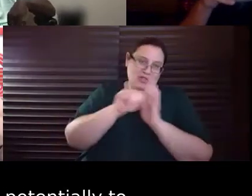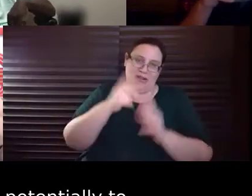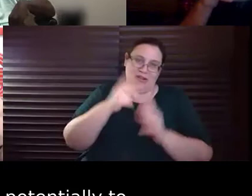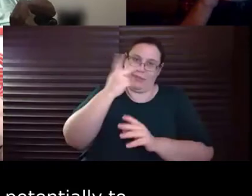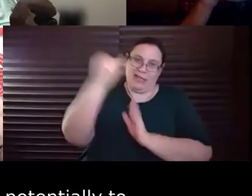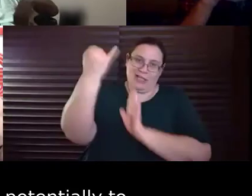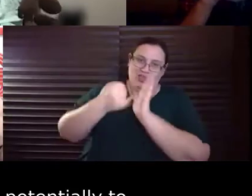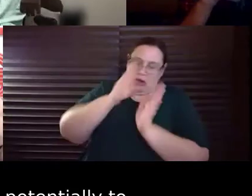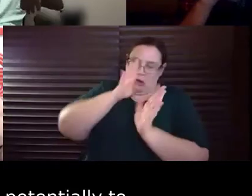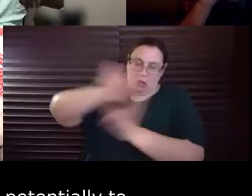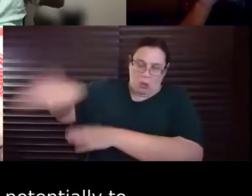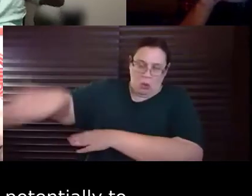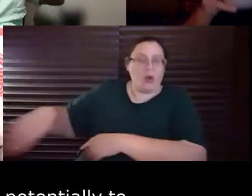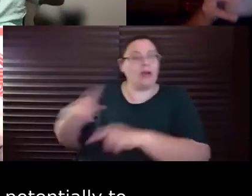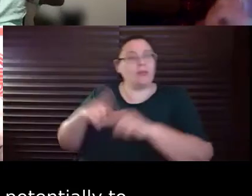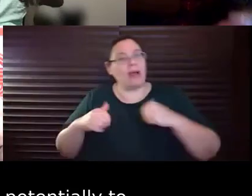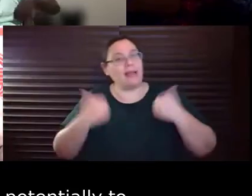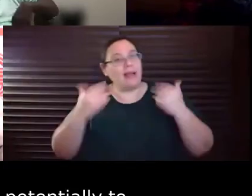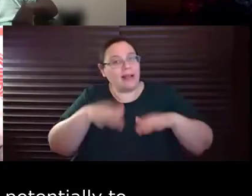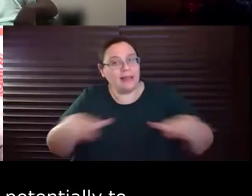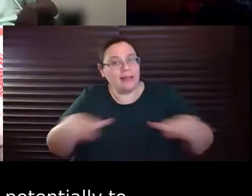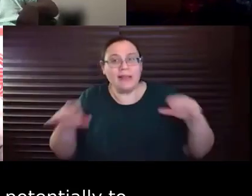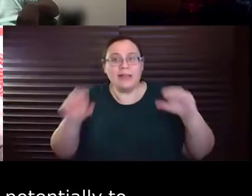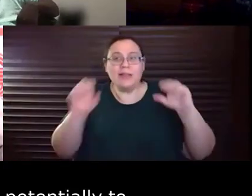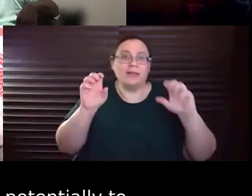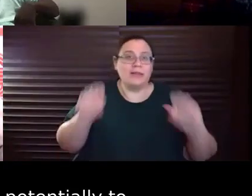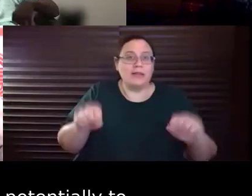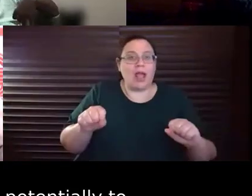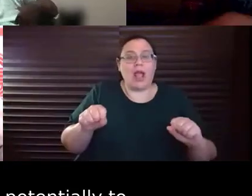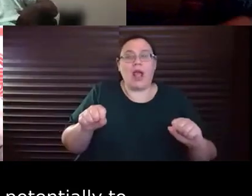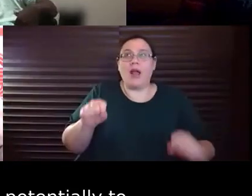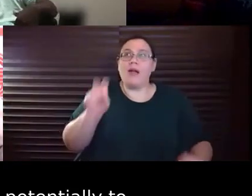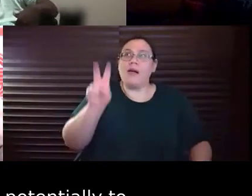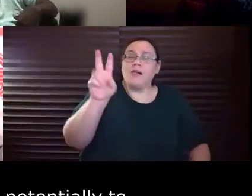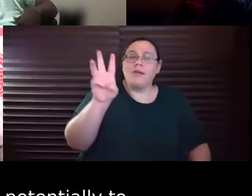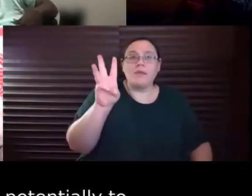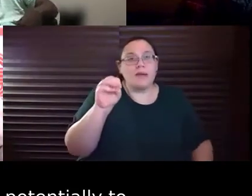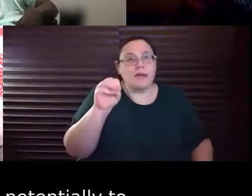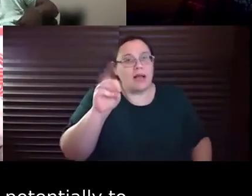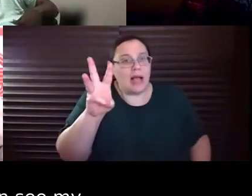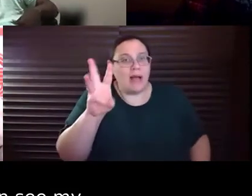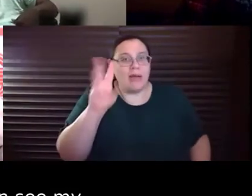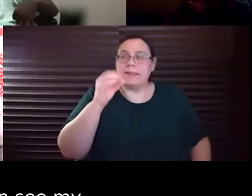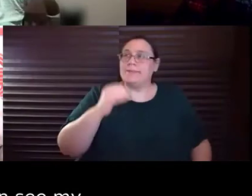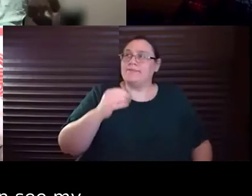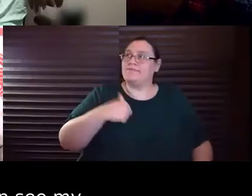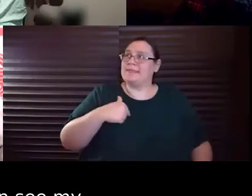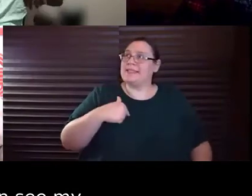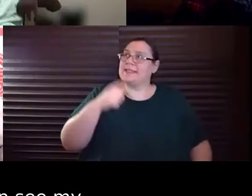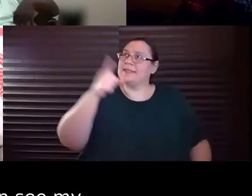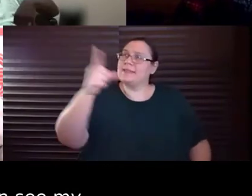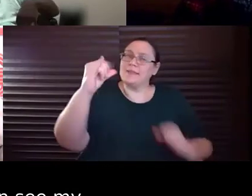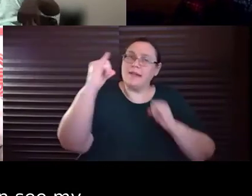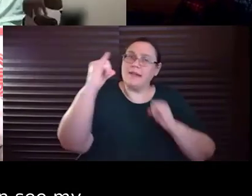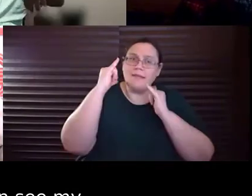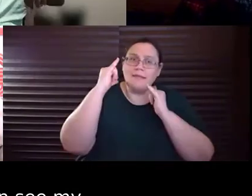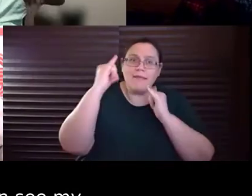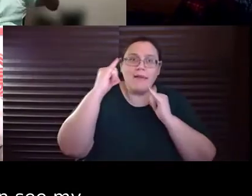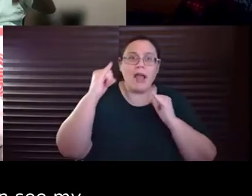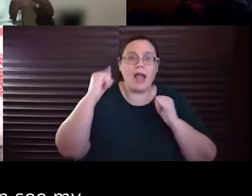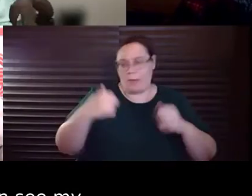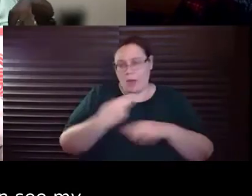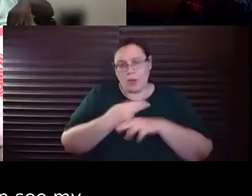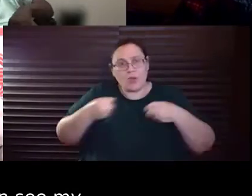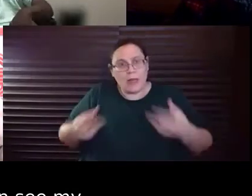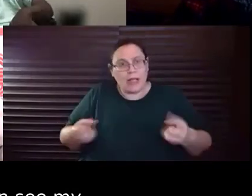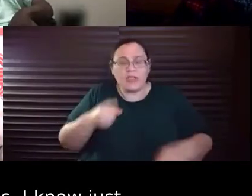kids potentially to be like, wow, I can see myself and I can see my wheelchair